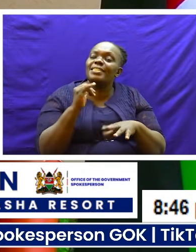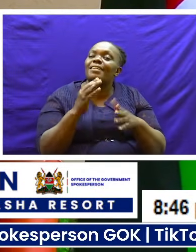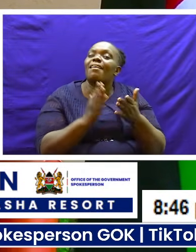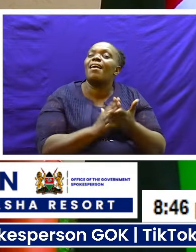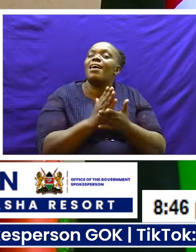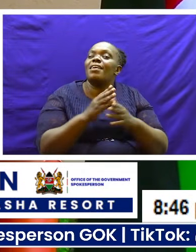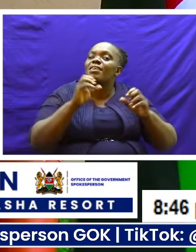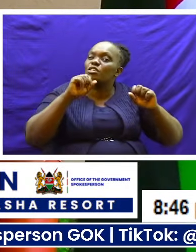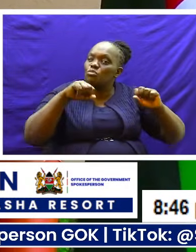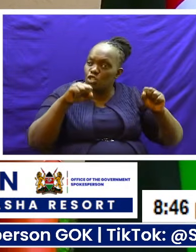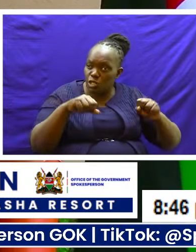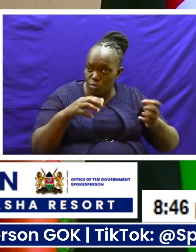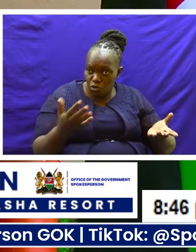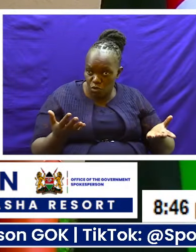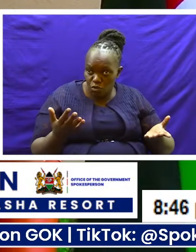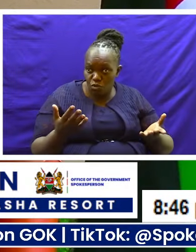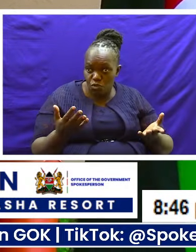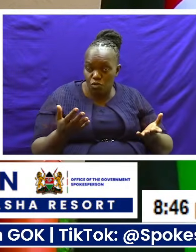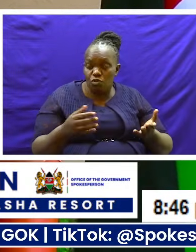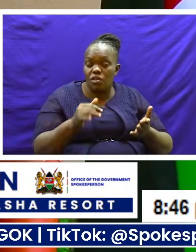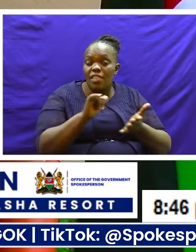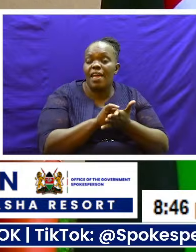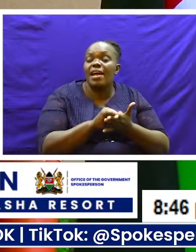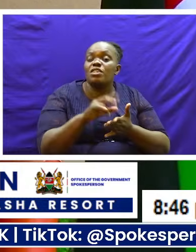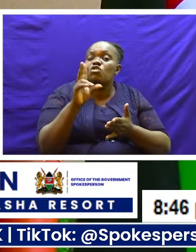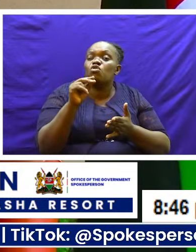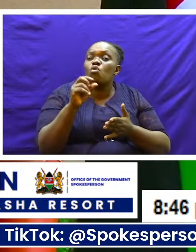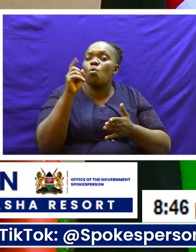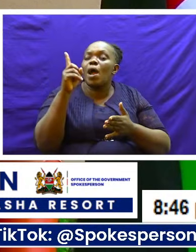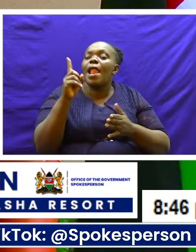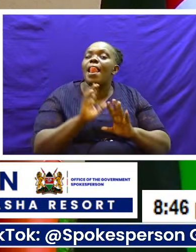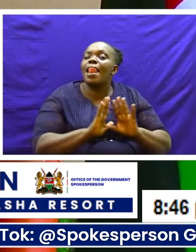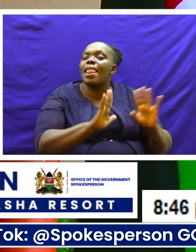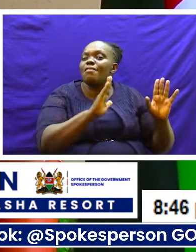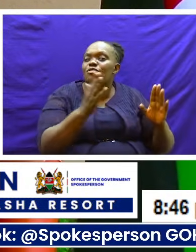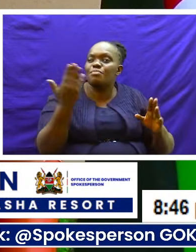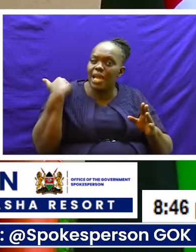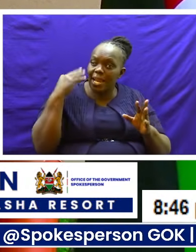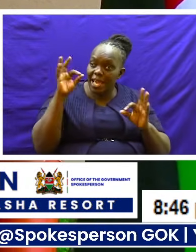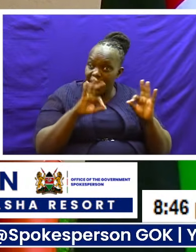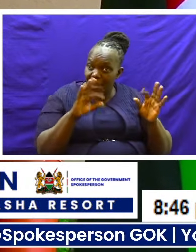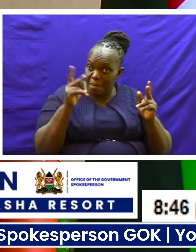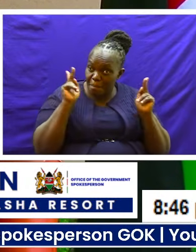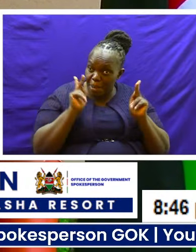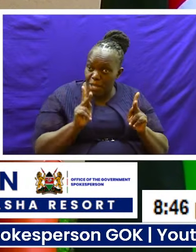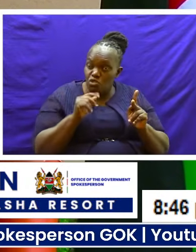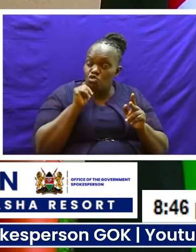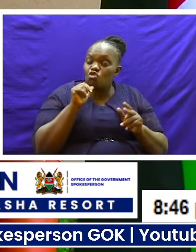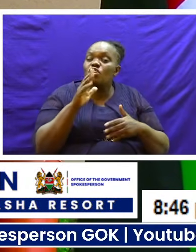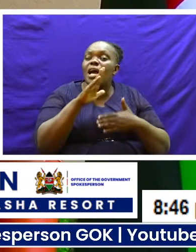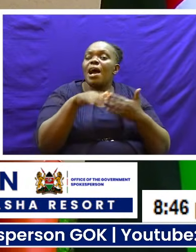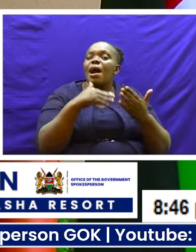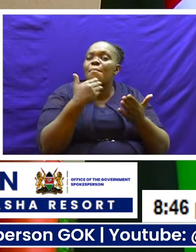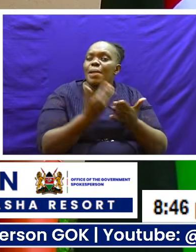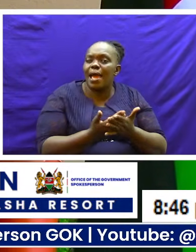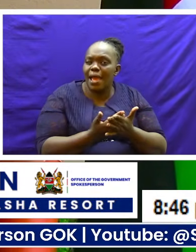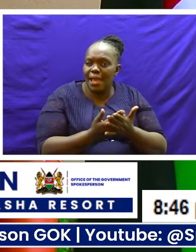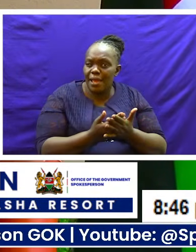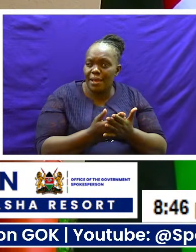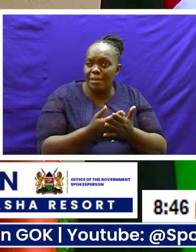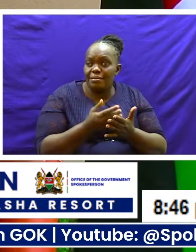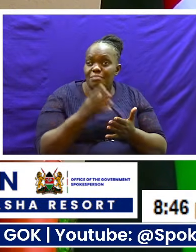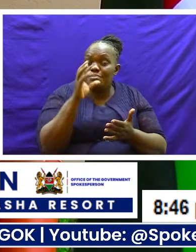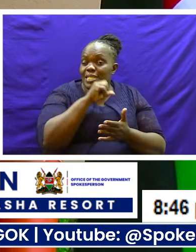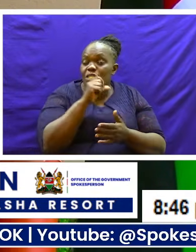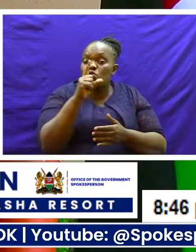as possible, so that no one is left behind. Now, if somebody did not apply because probably they lacked